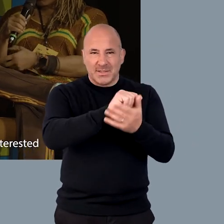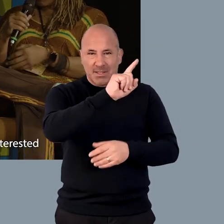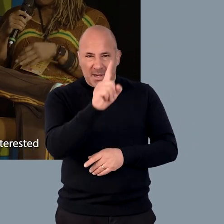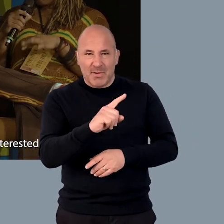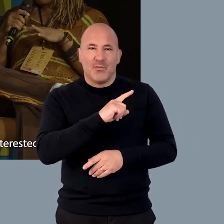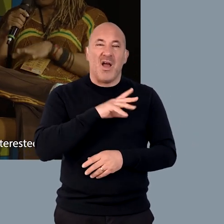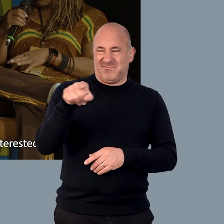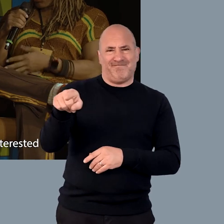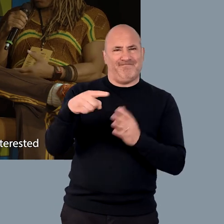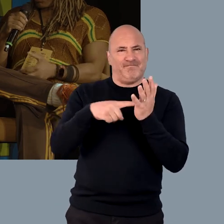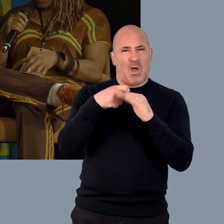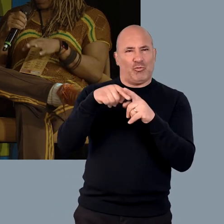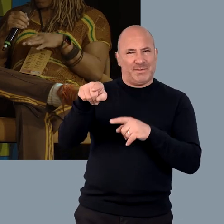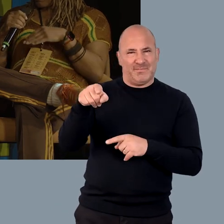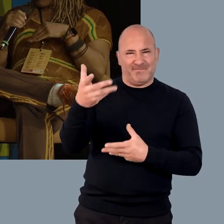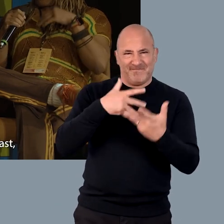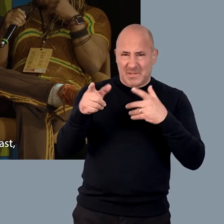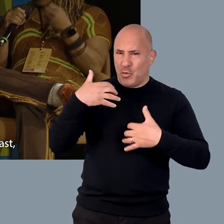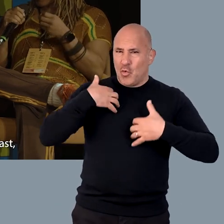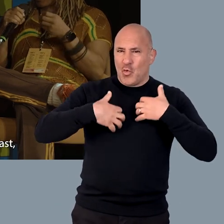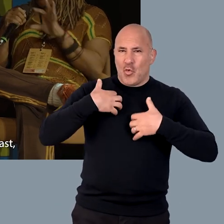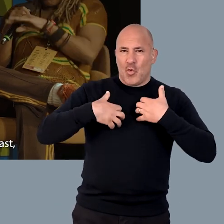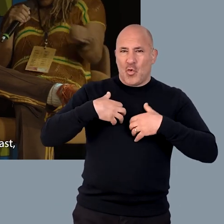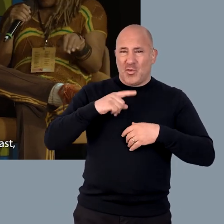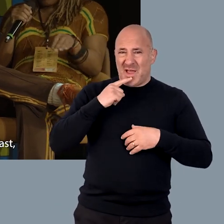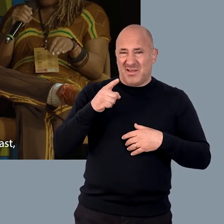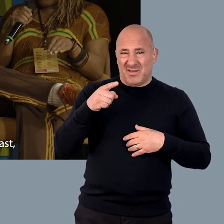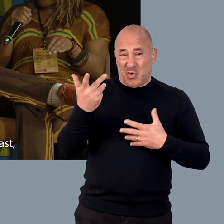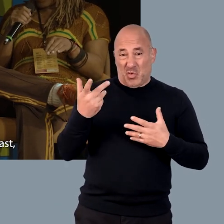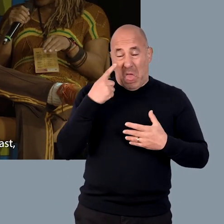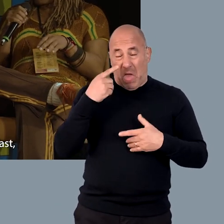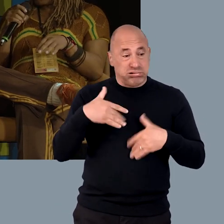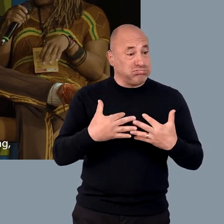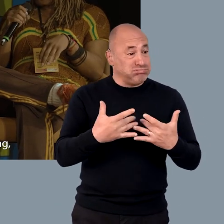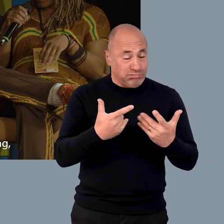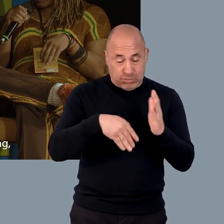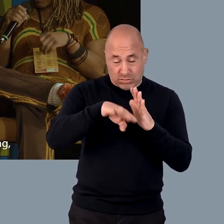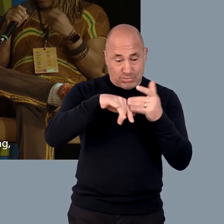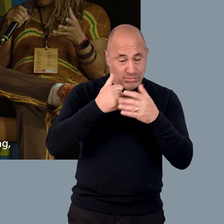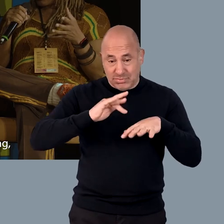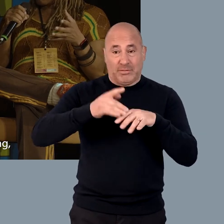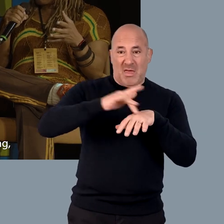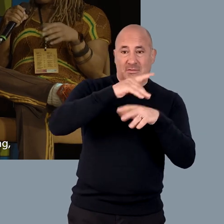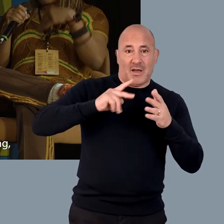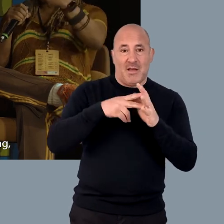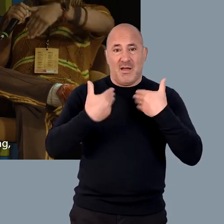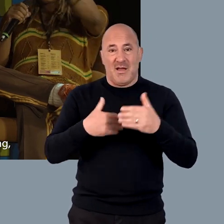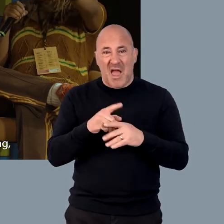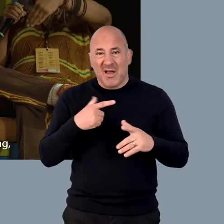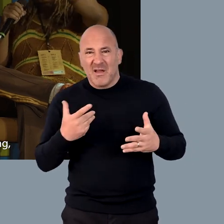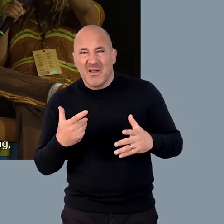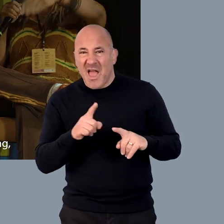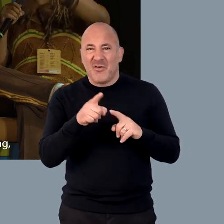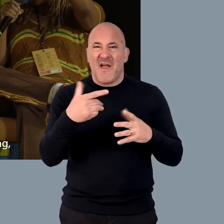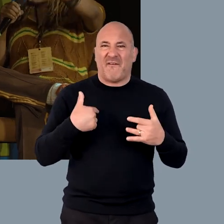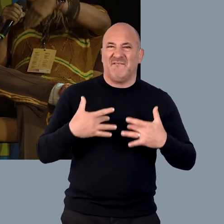you were saying I was really interested when you were saying that you basically you skated over it real fast But you were like I suddenly had you like you